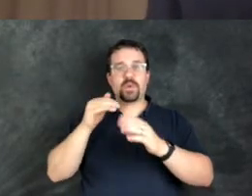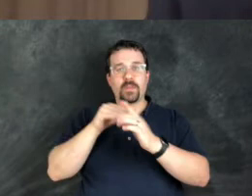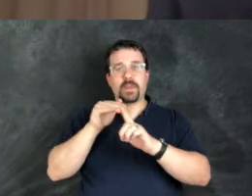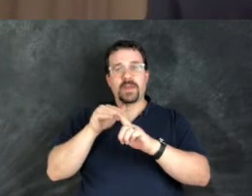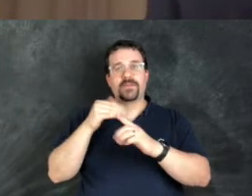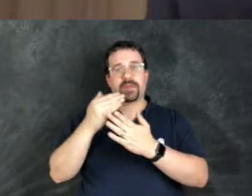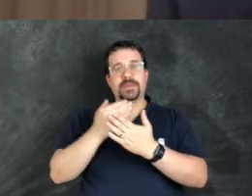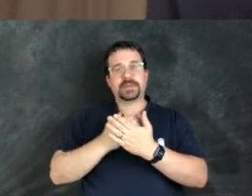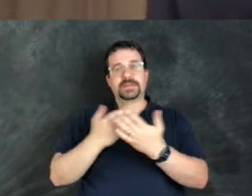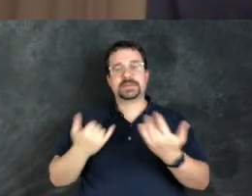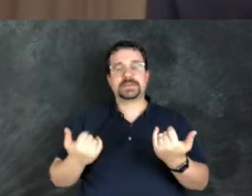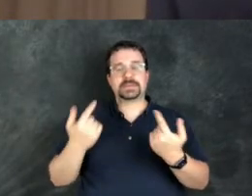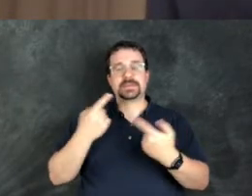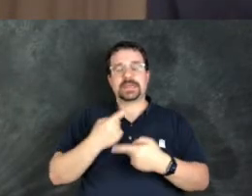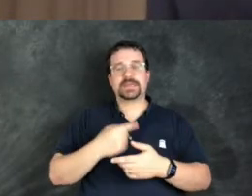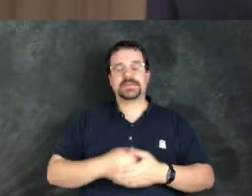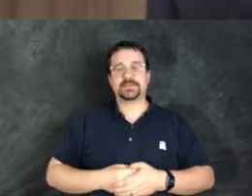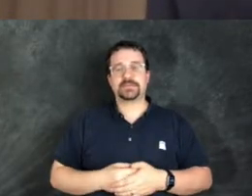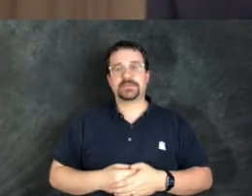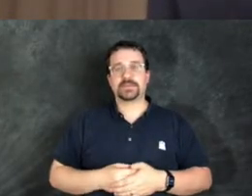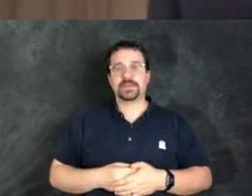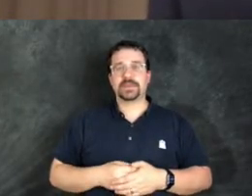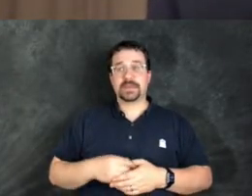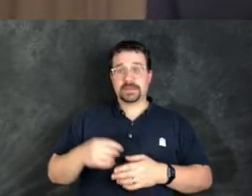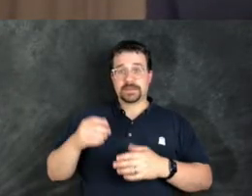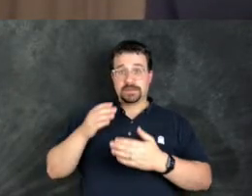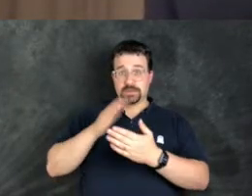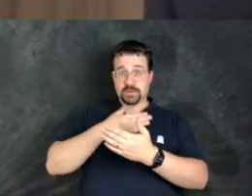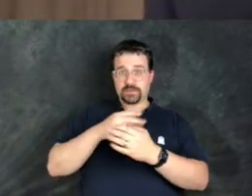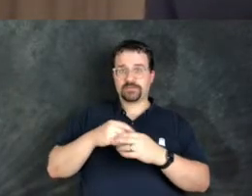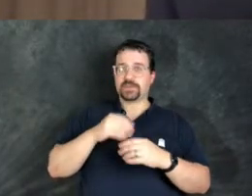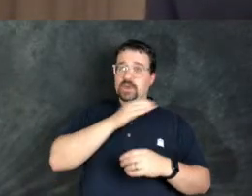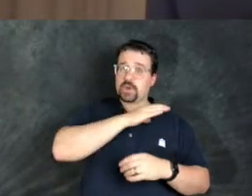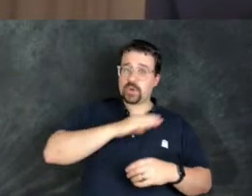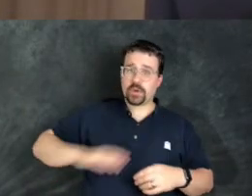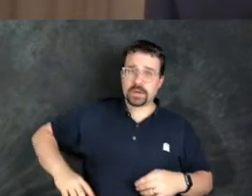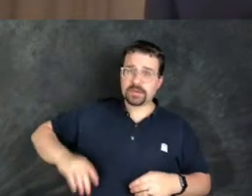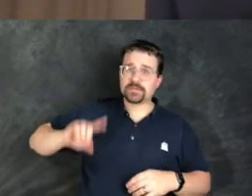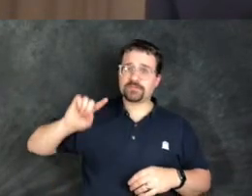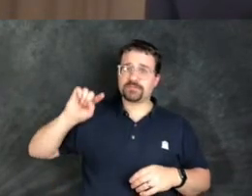our lesson today. Hillsong sings, Christ alone,